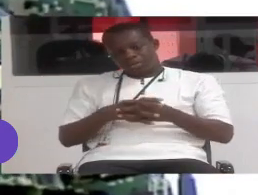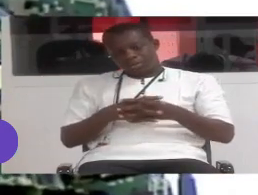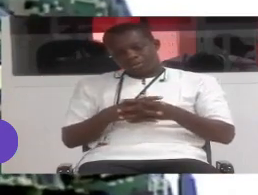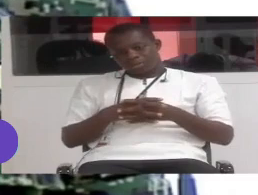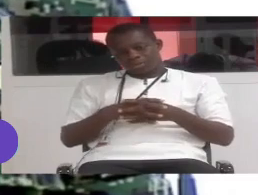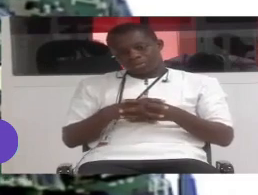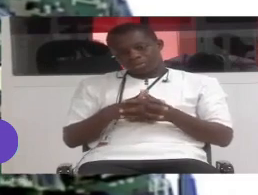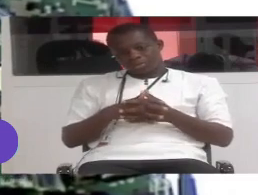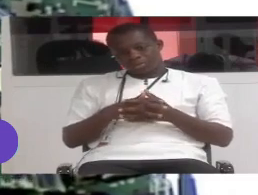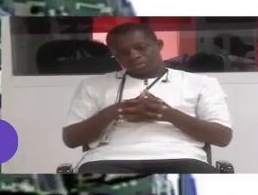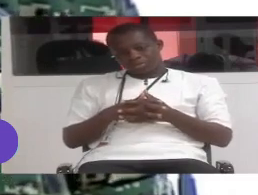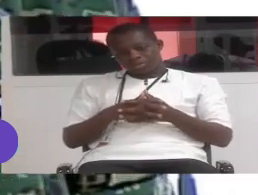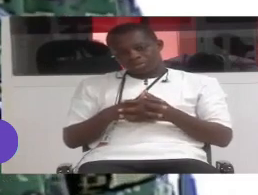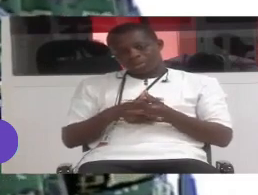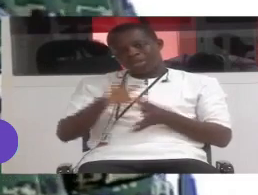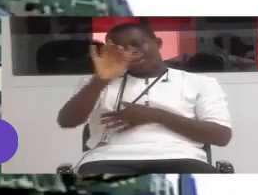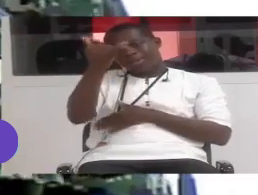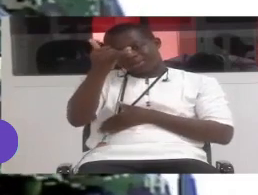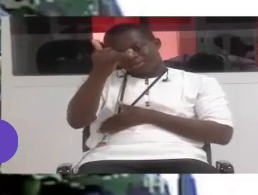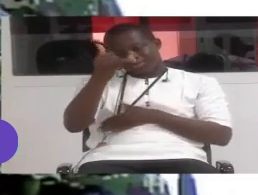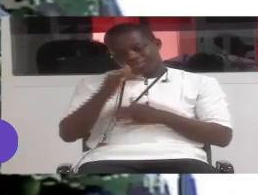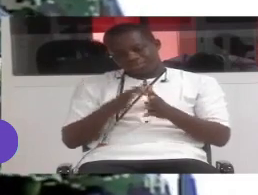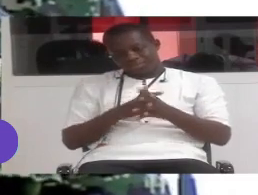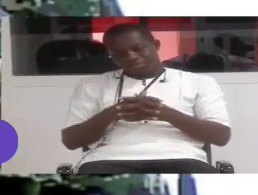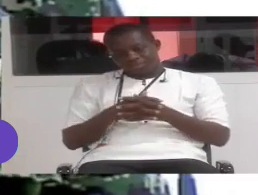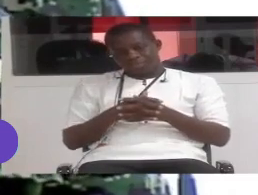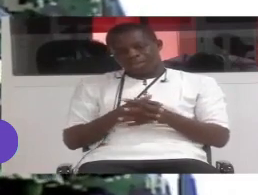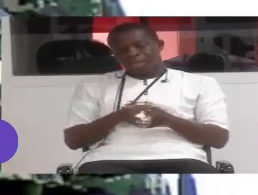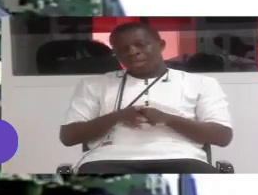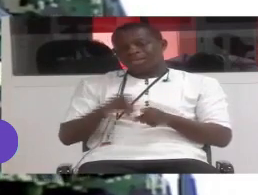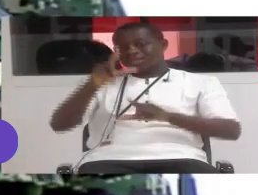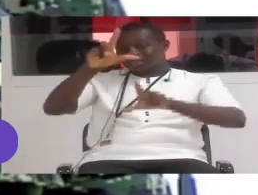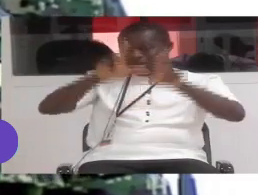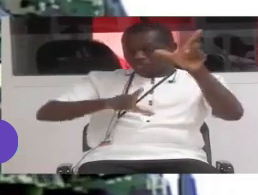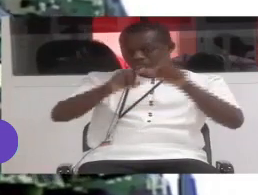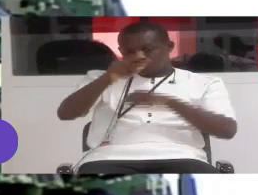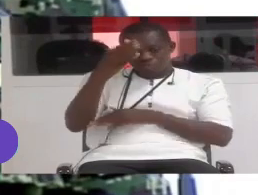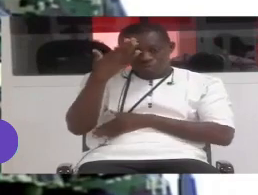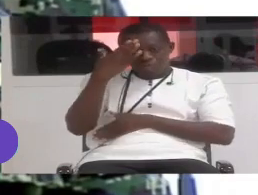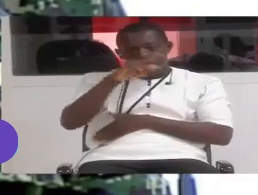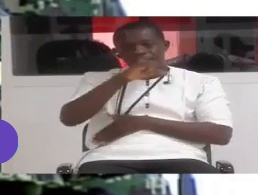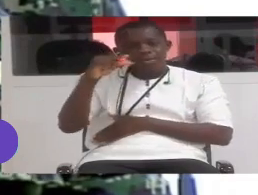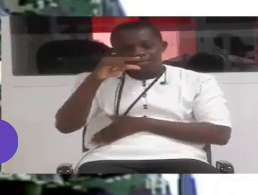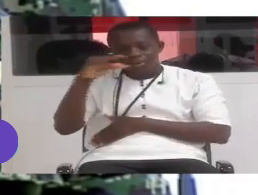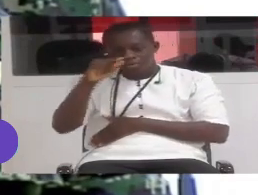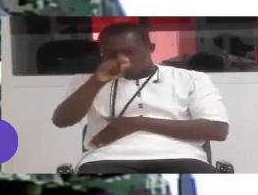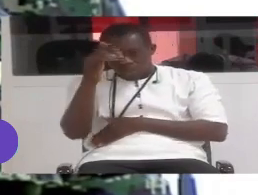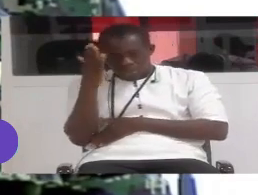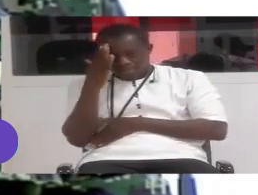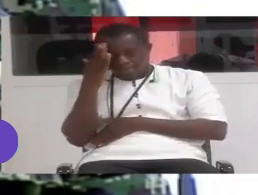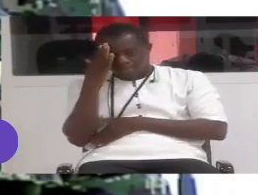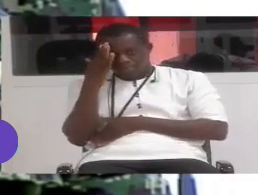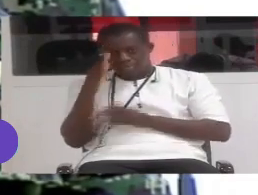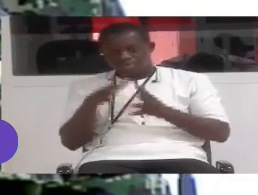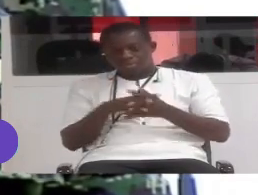yi nga xamne ñew nañ ci rew mi. Wow. Yes. At this stage, did you know their names? Ndax waxtu bobu xam nga